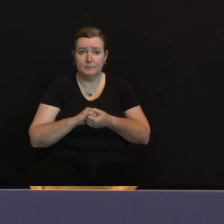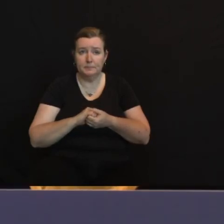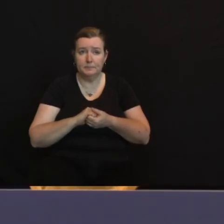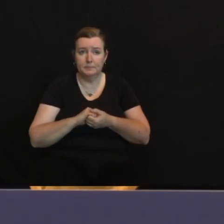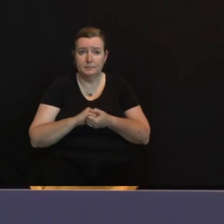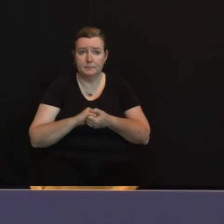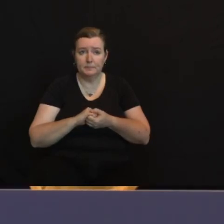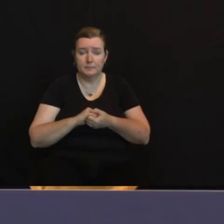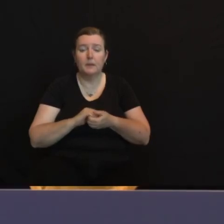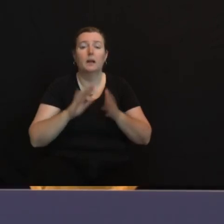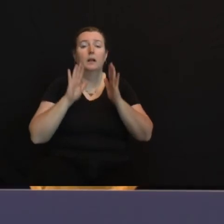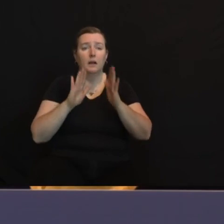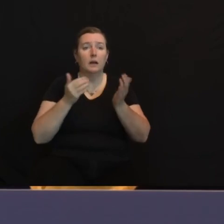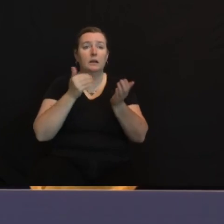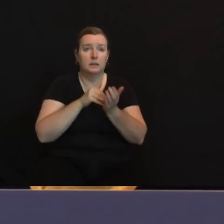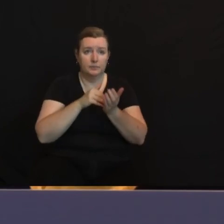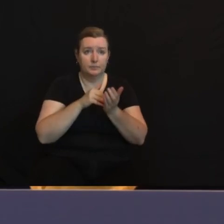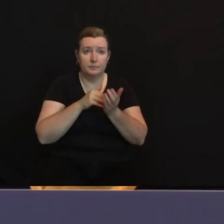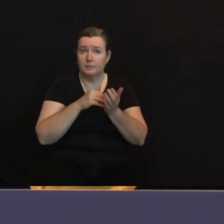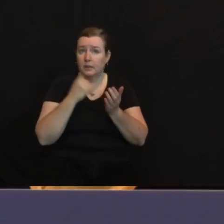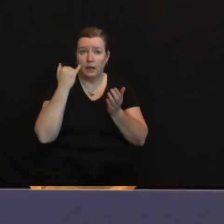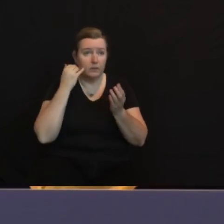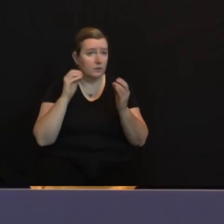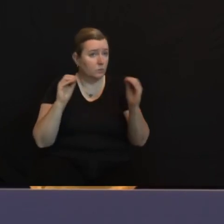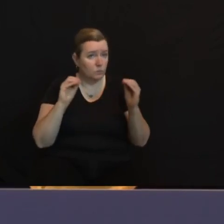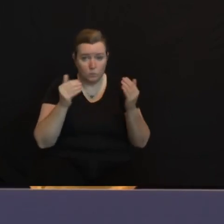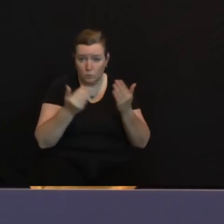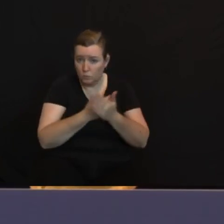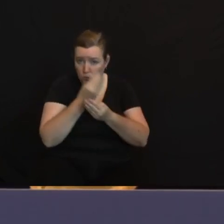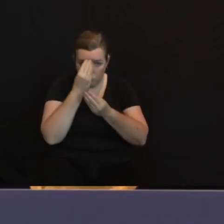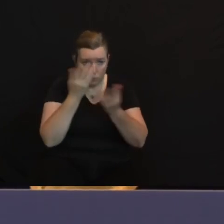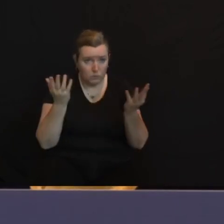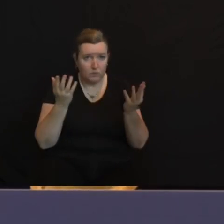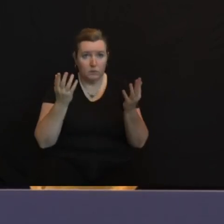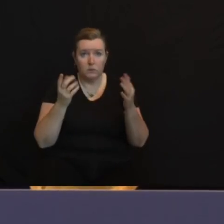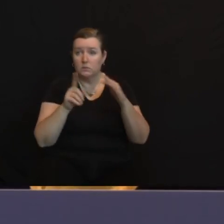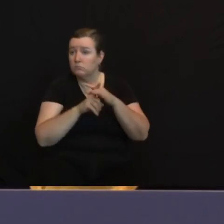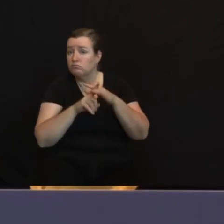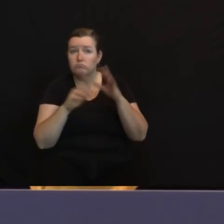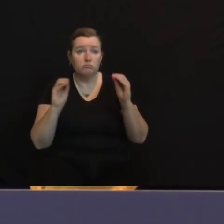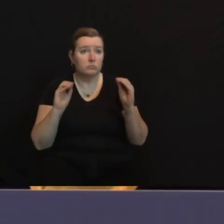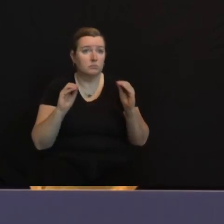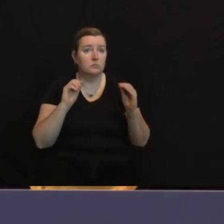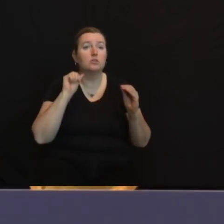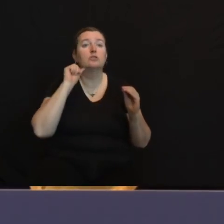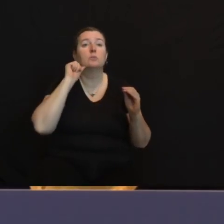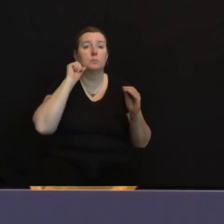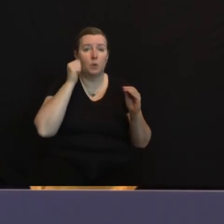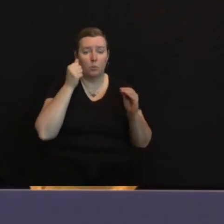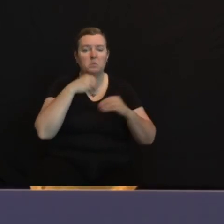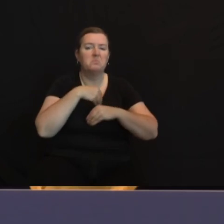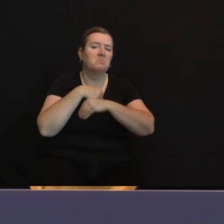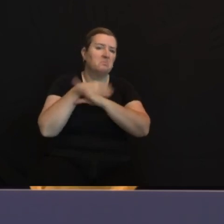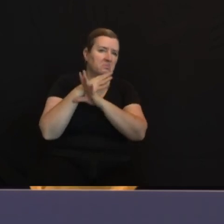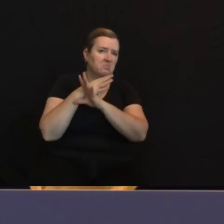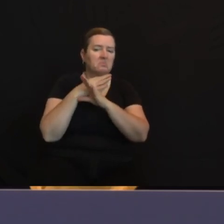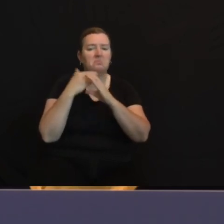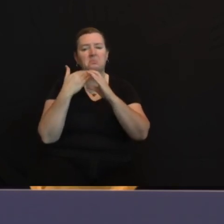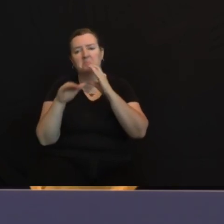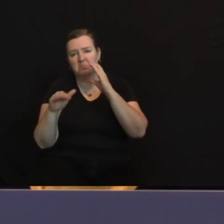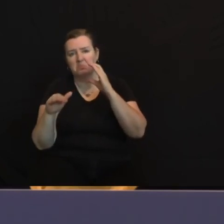Again, unless you hear otherwise from Dan or me, we will be virtual tomorrow and Wednesday and